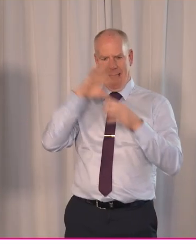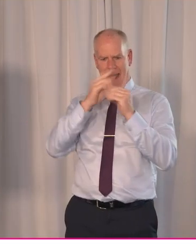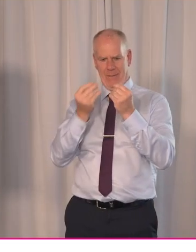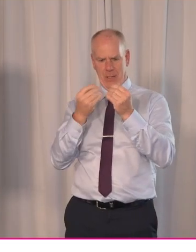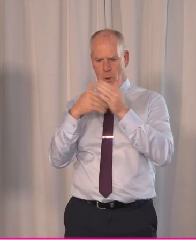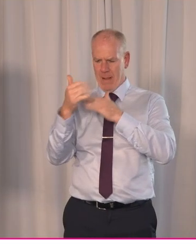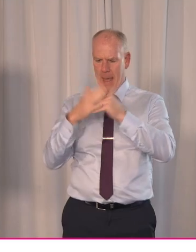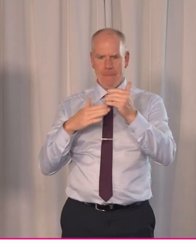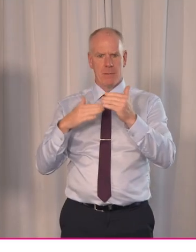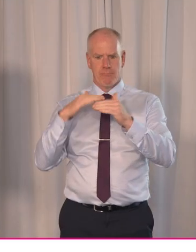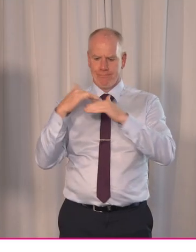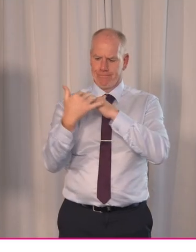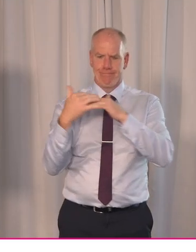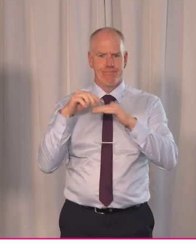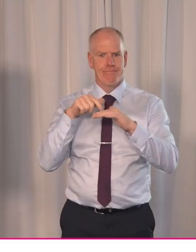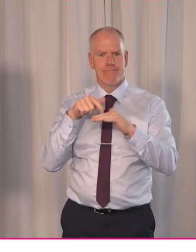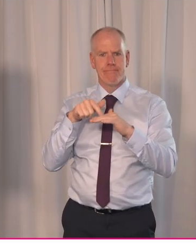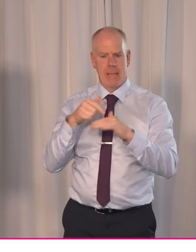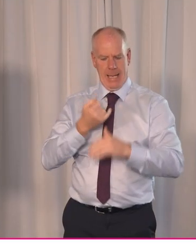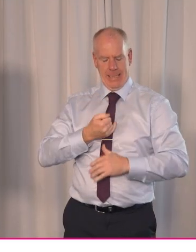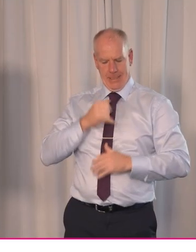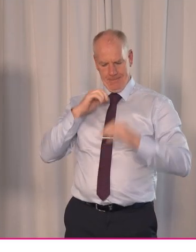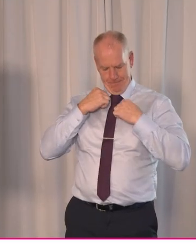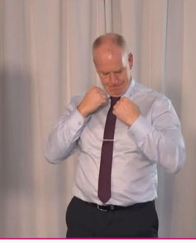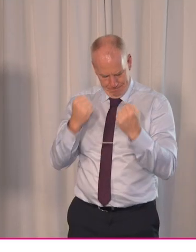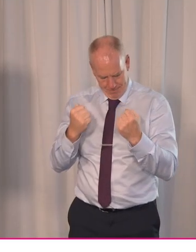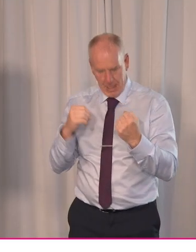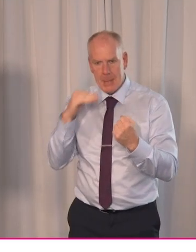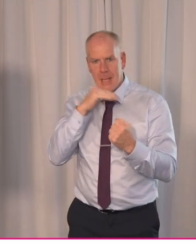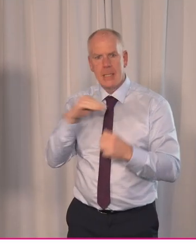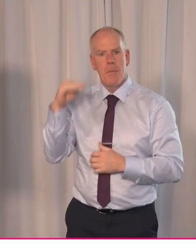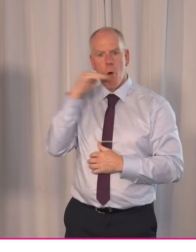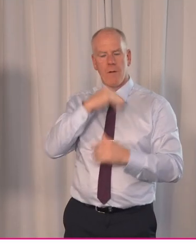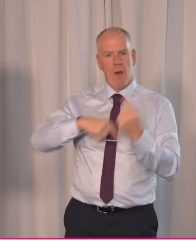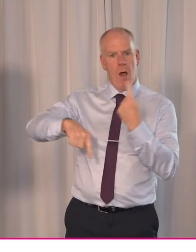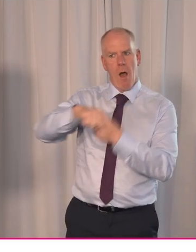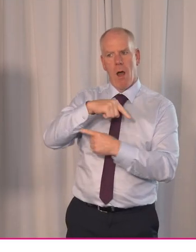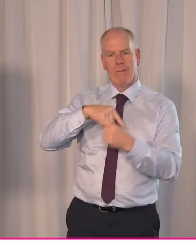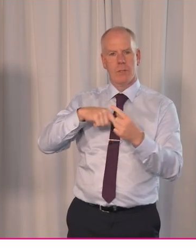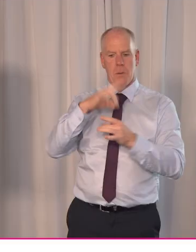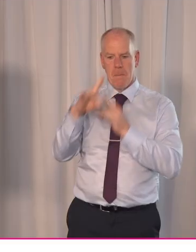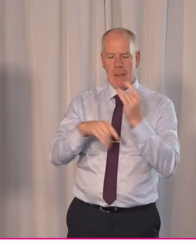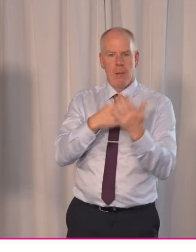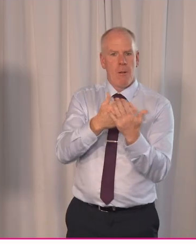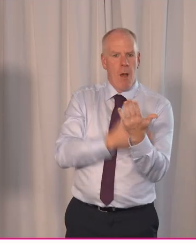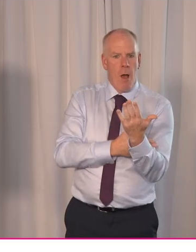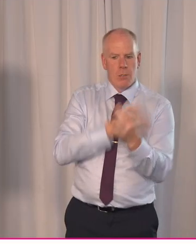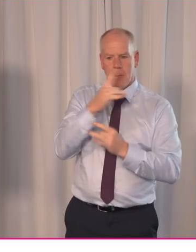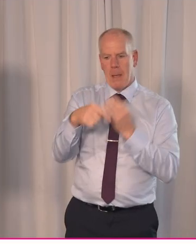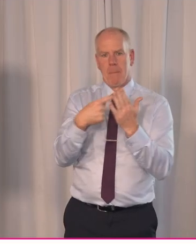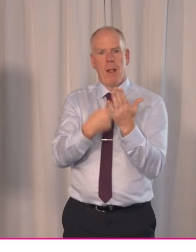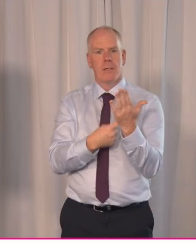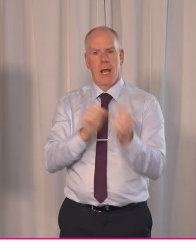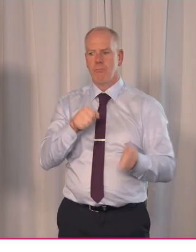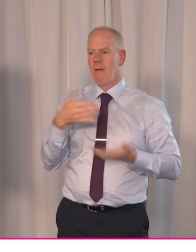intersectional identities is essential for the design of laws and policies and delivery of